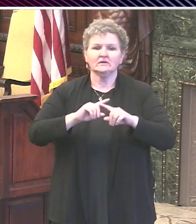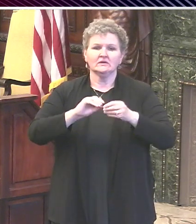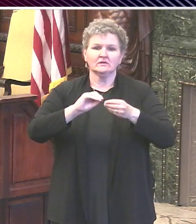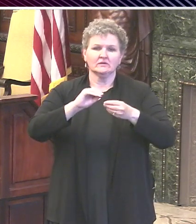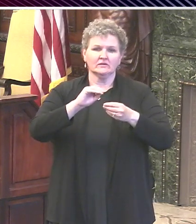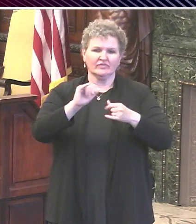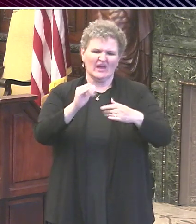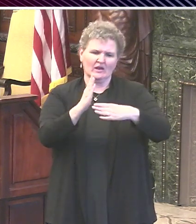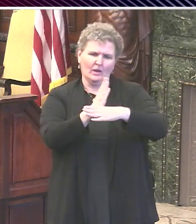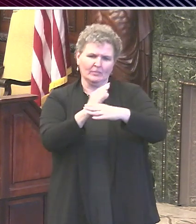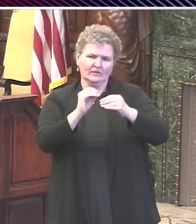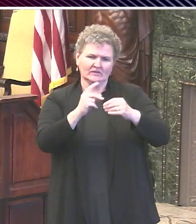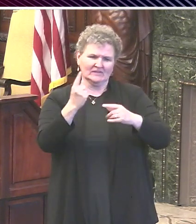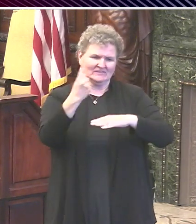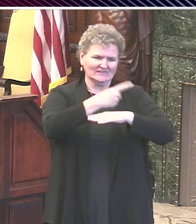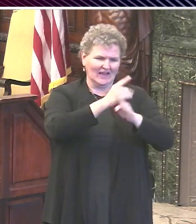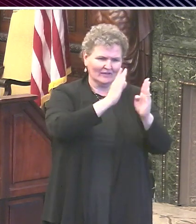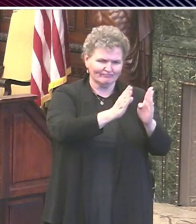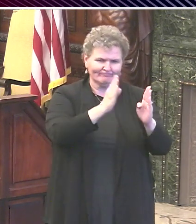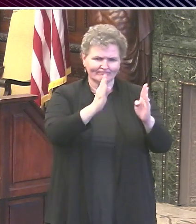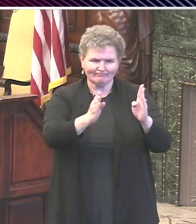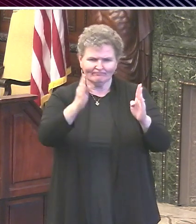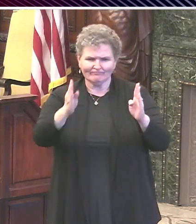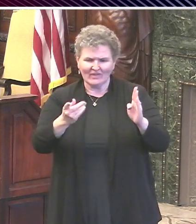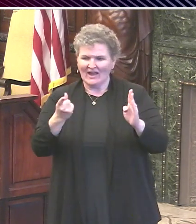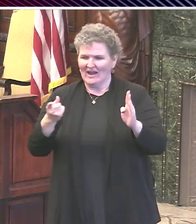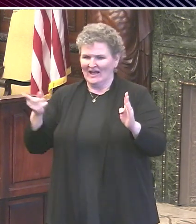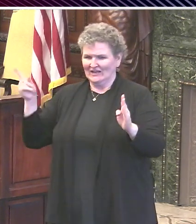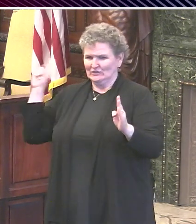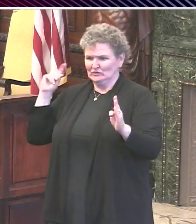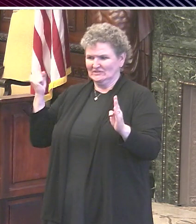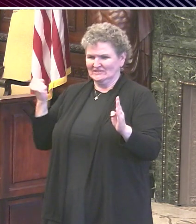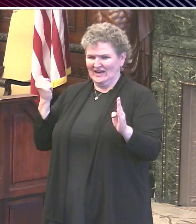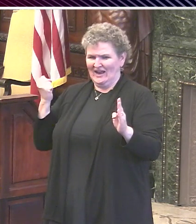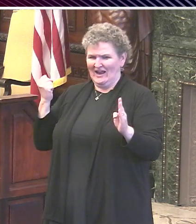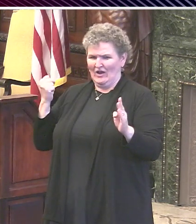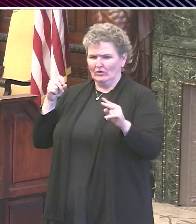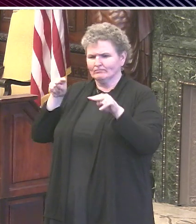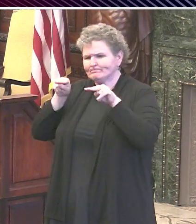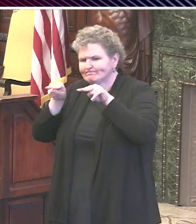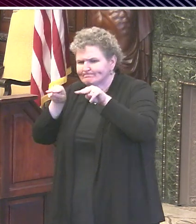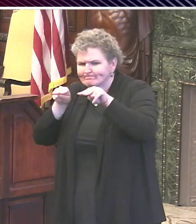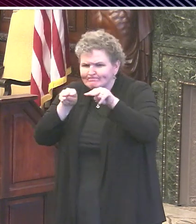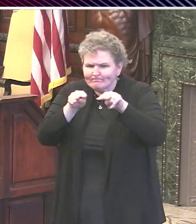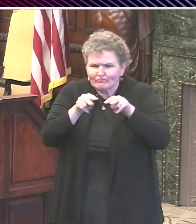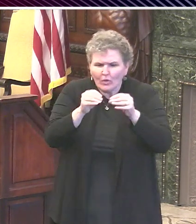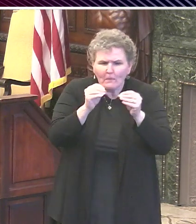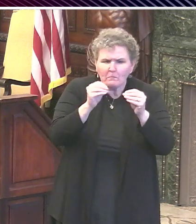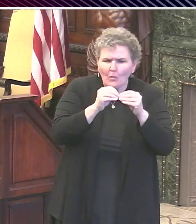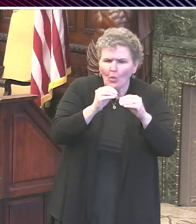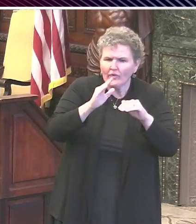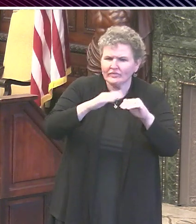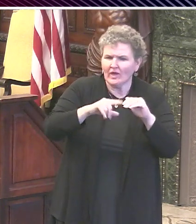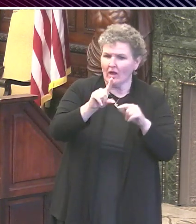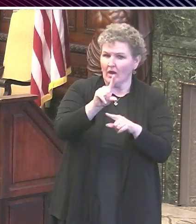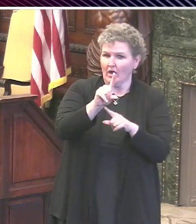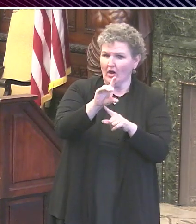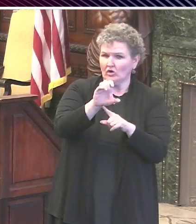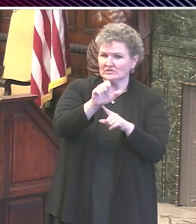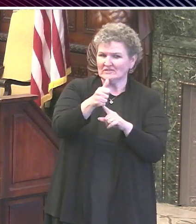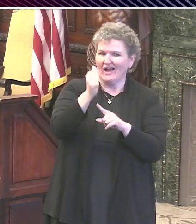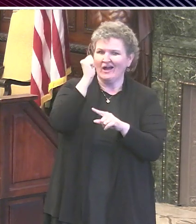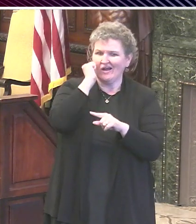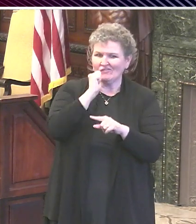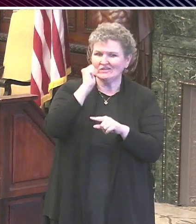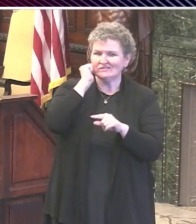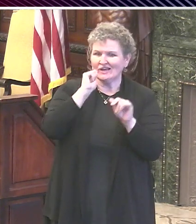If you look at the last week, ending last Saturday, we're averaging about 110 cases per day. And we're averaging about 5 to 6% of